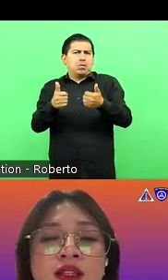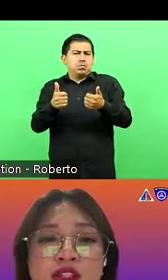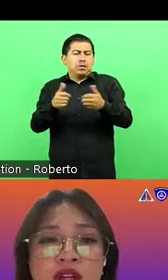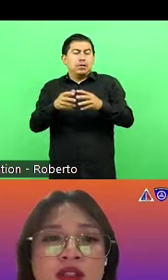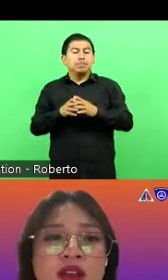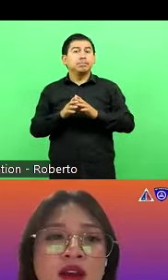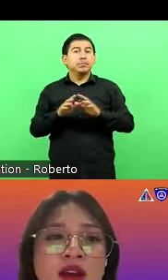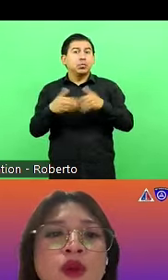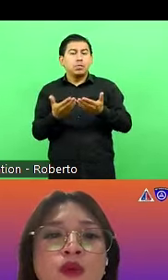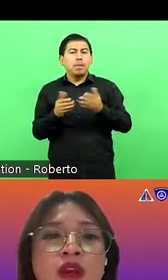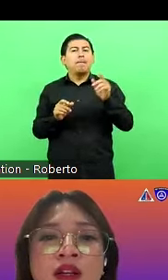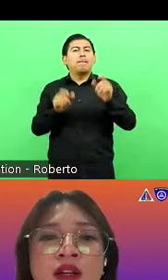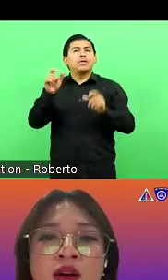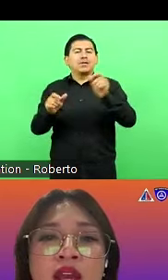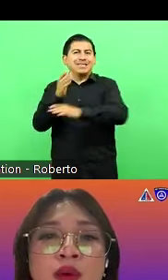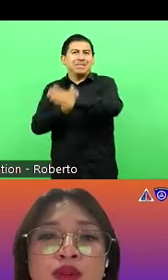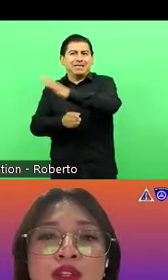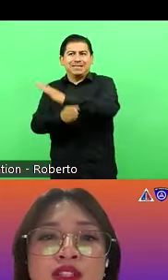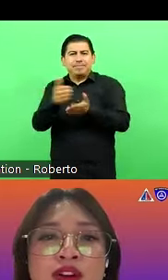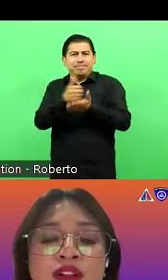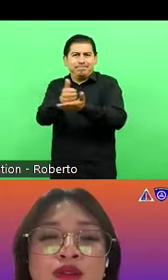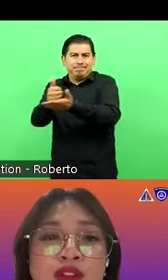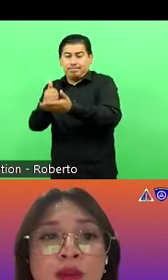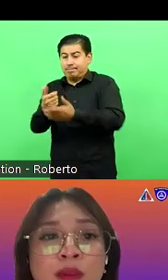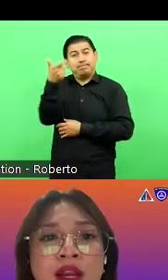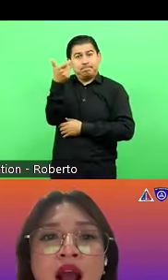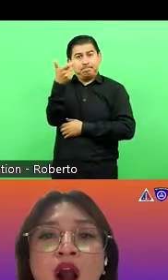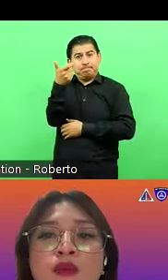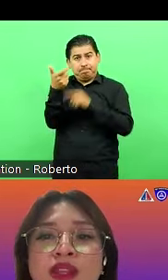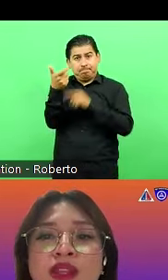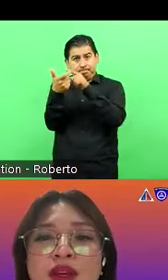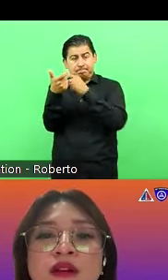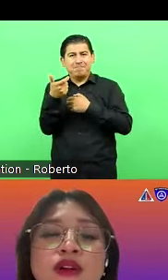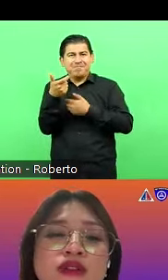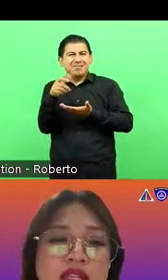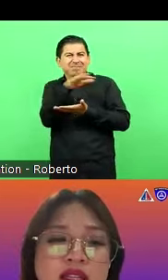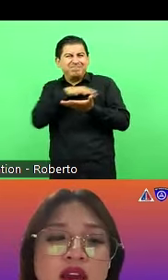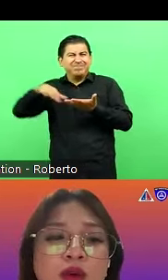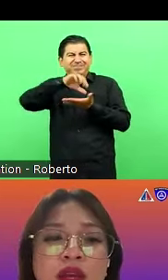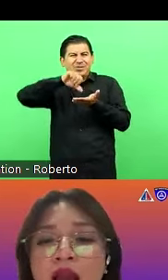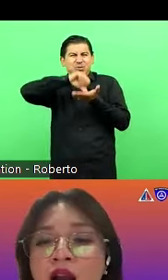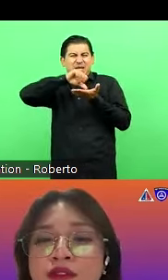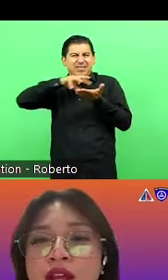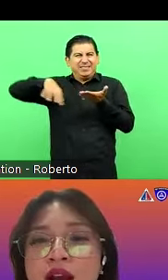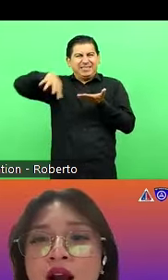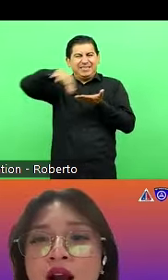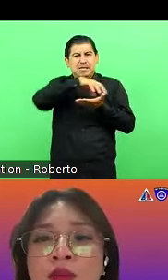city districts, we are now able to determine how many PWDs we